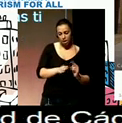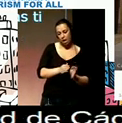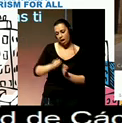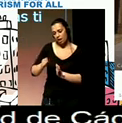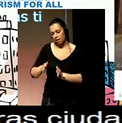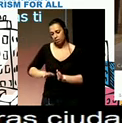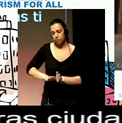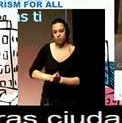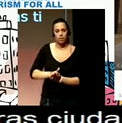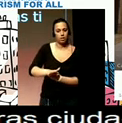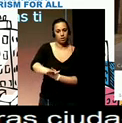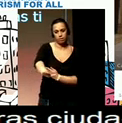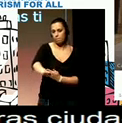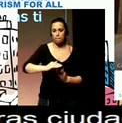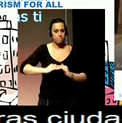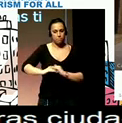of